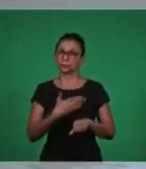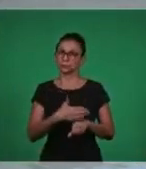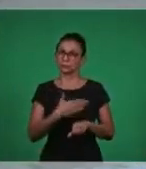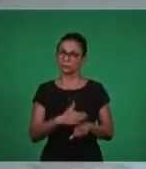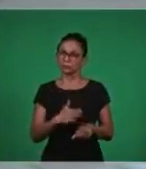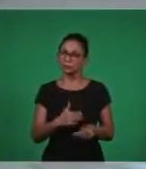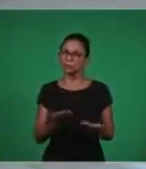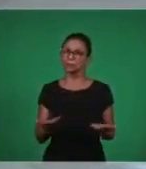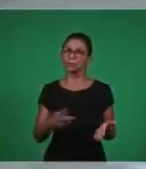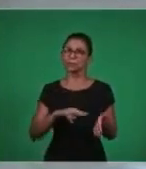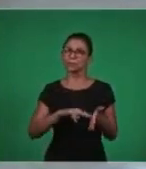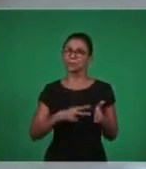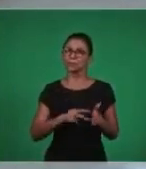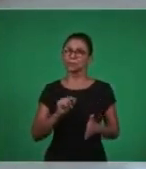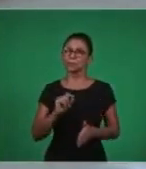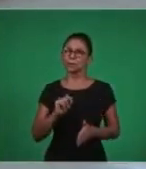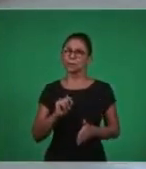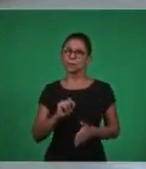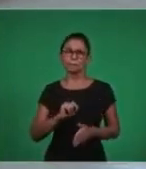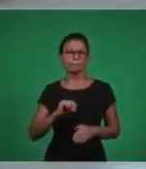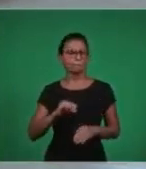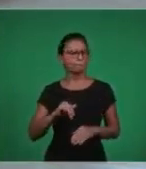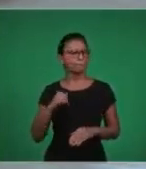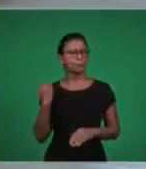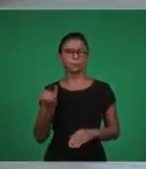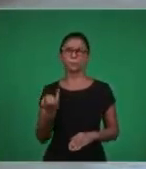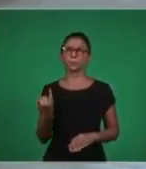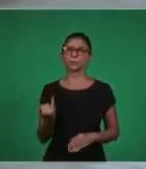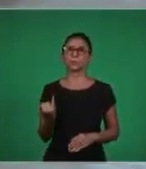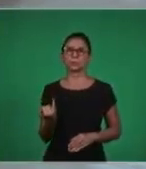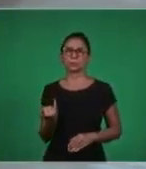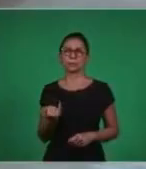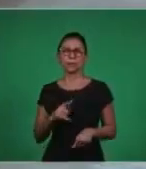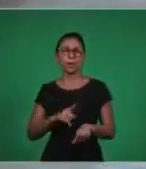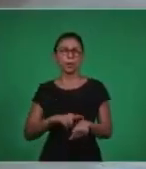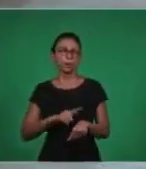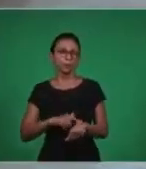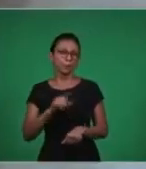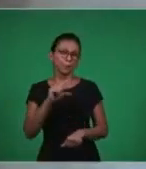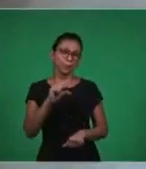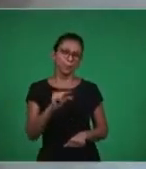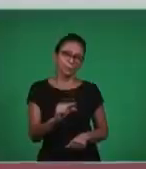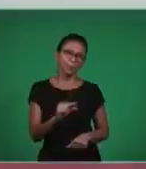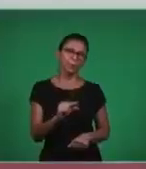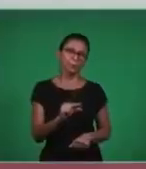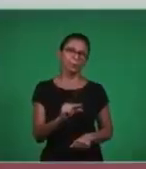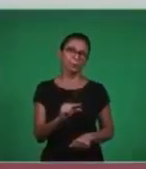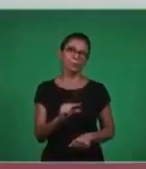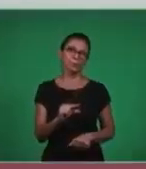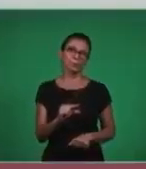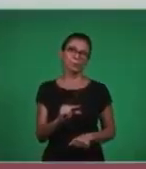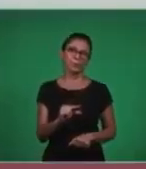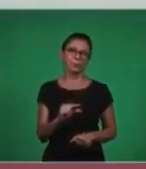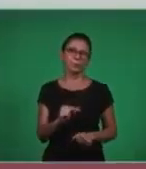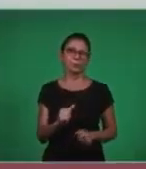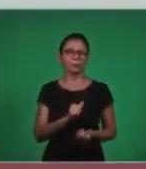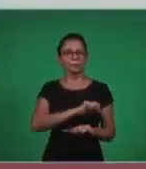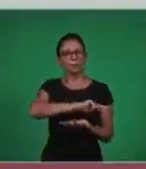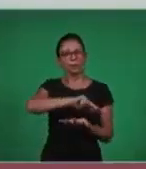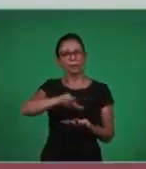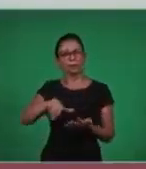exercising is for us, it's very important. The time is very short for what we are going, everything that